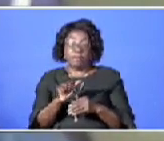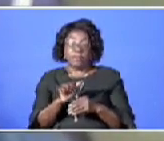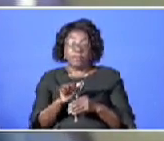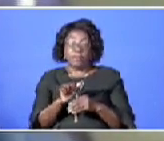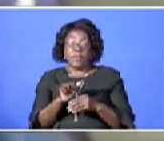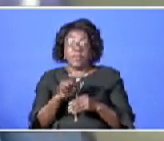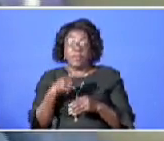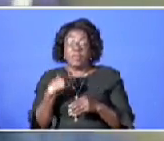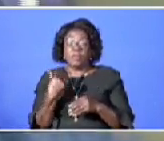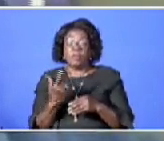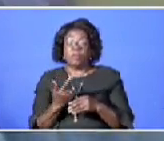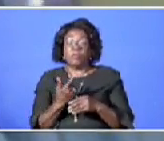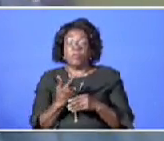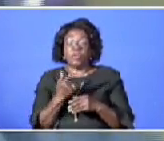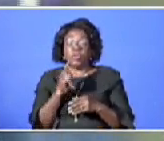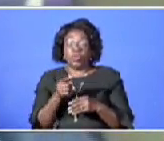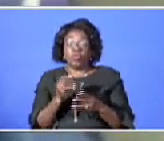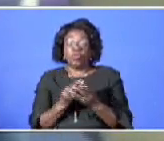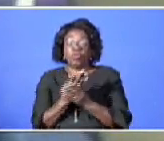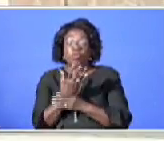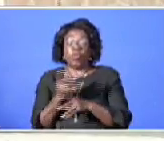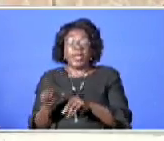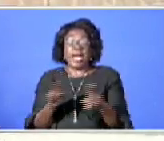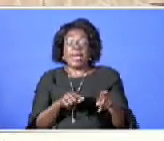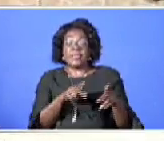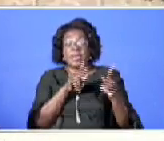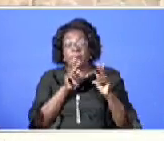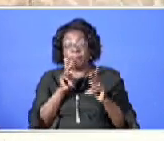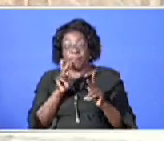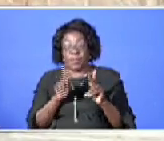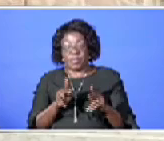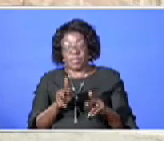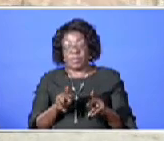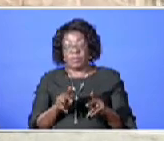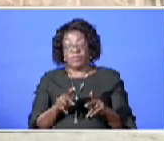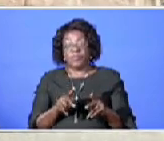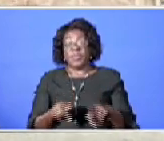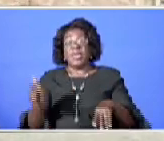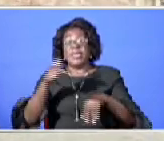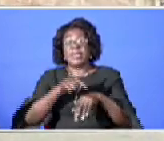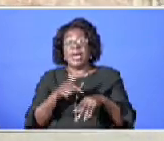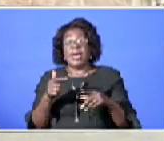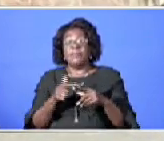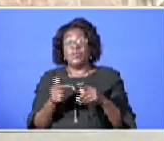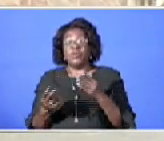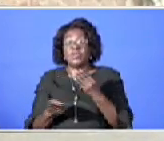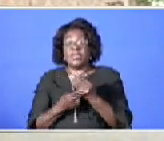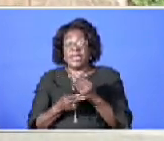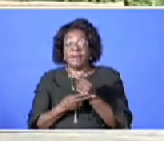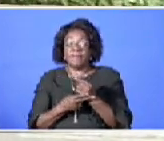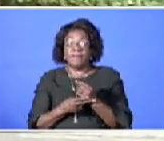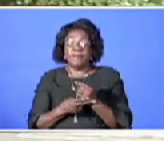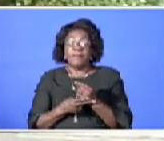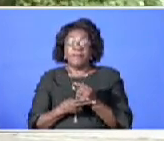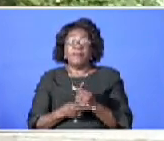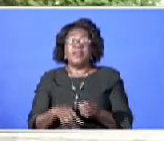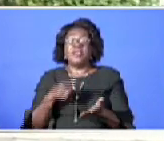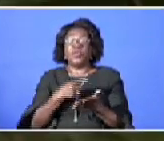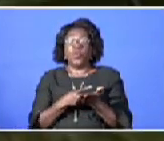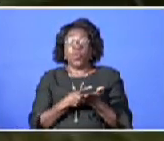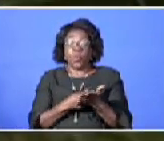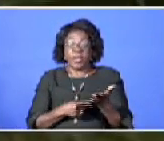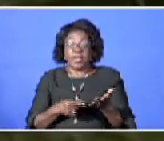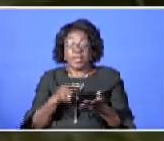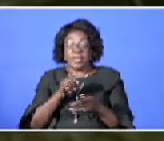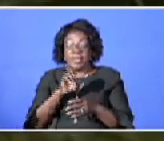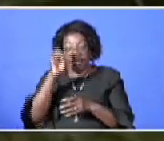also you growing as a person. Time to save. That's what this lockdown has taught Manly Wilson.